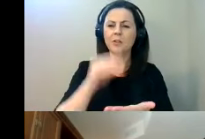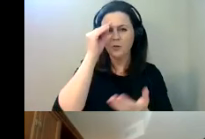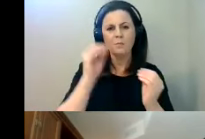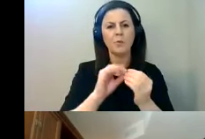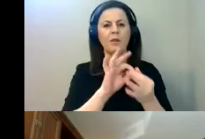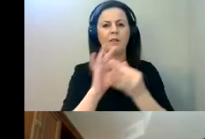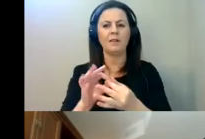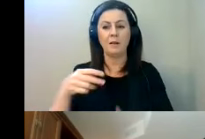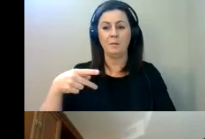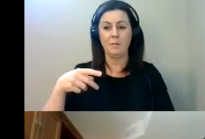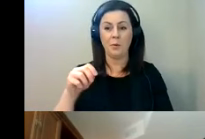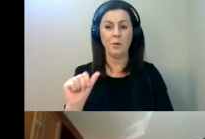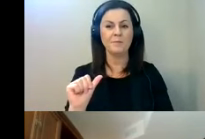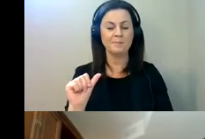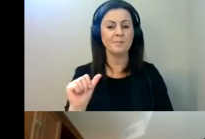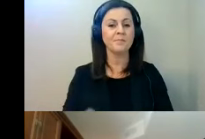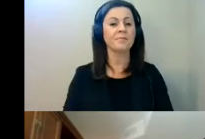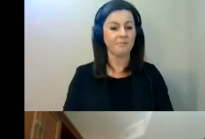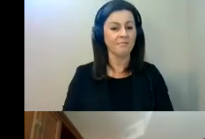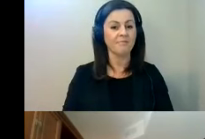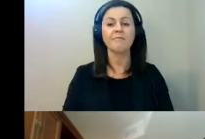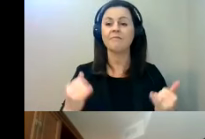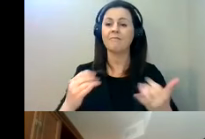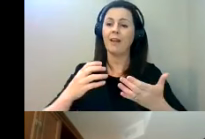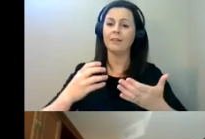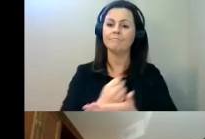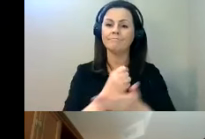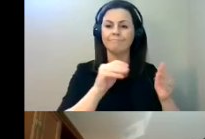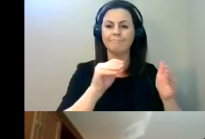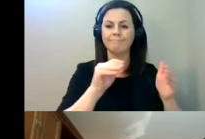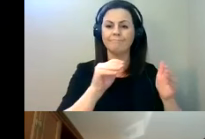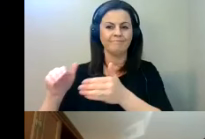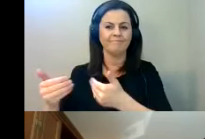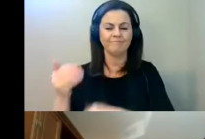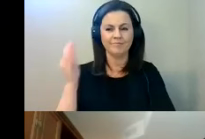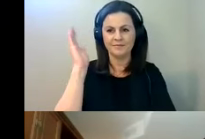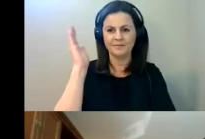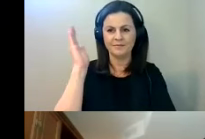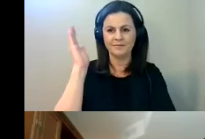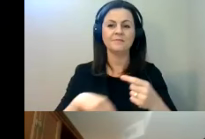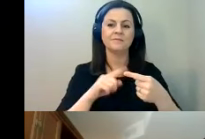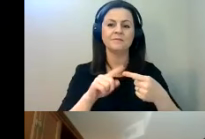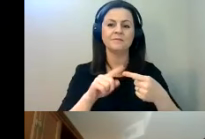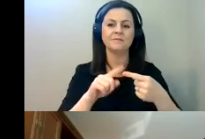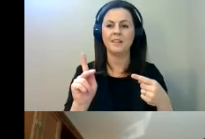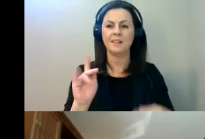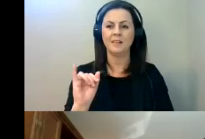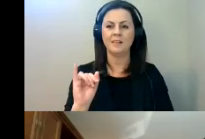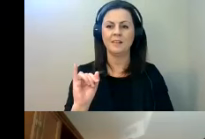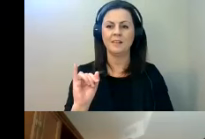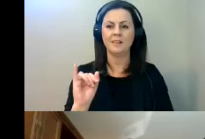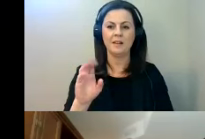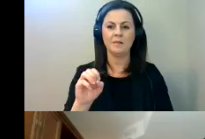of attorney. So I'd like to introduce our speakers today. Firstly, I'd like to introduce Kimberly Whaley. She is a founding partner